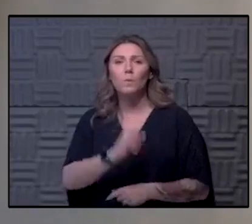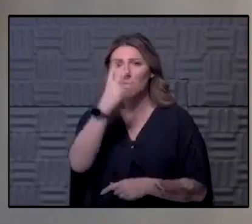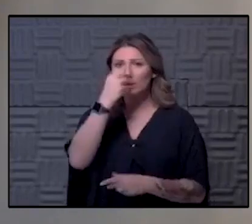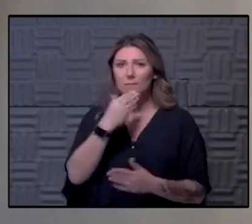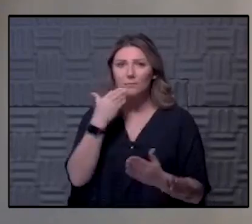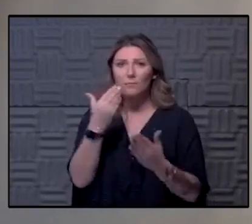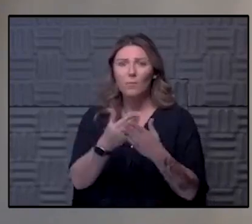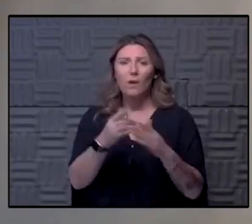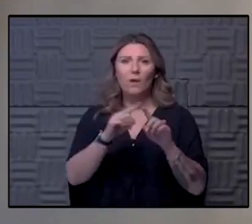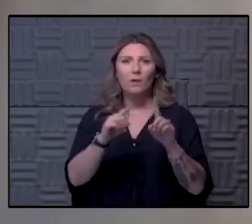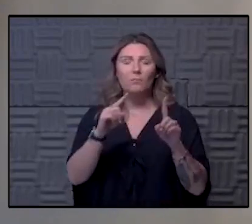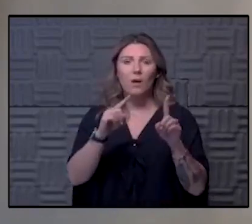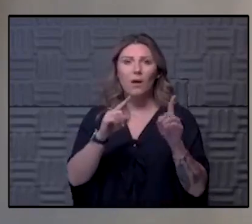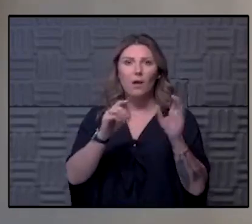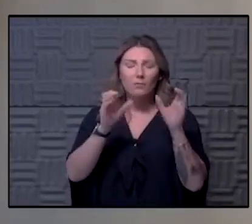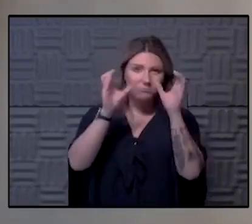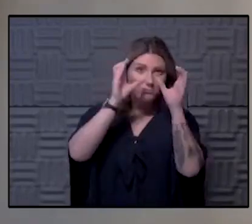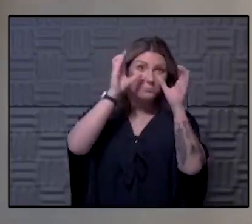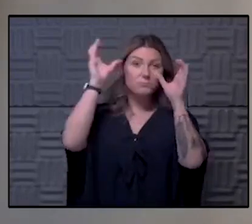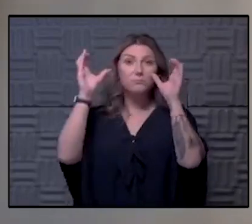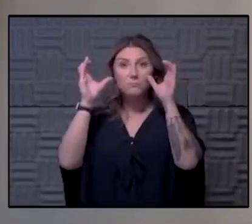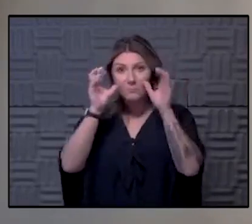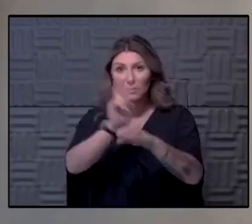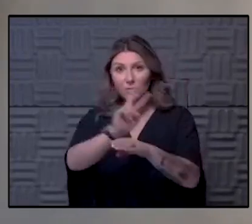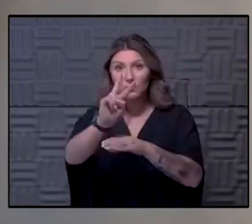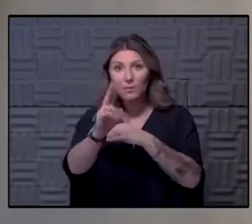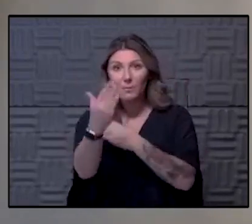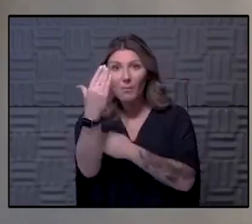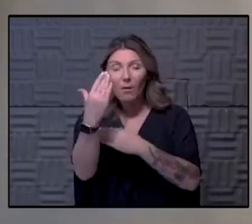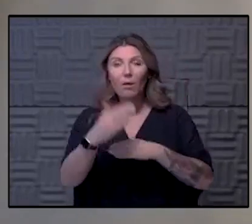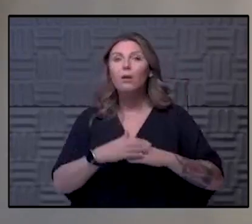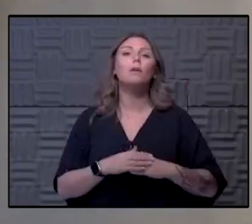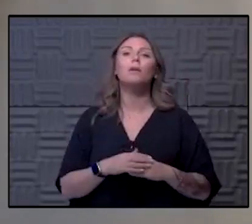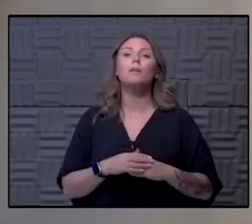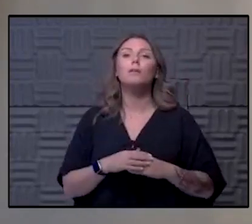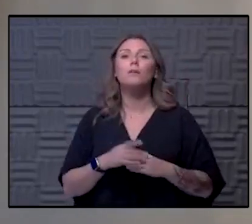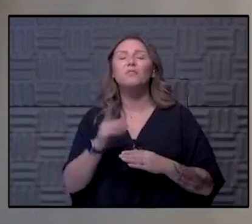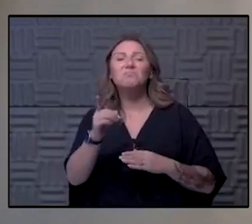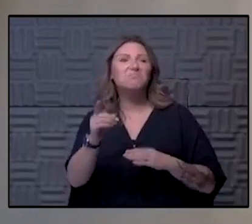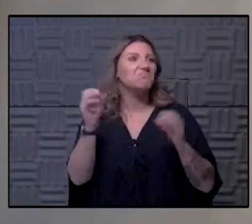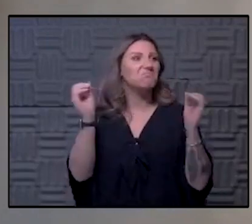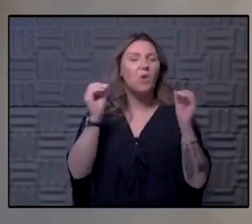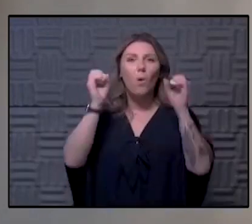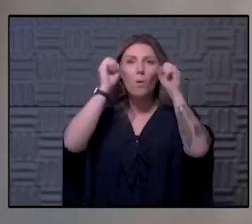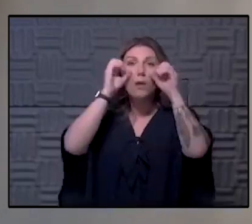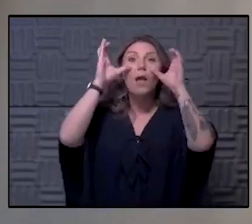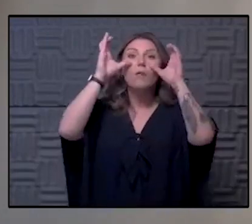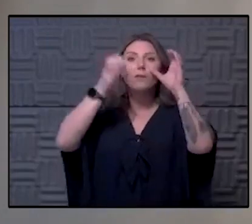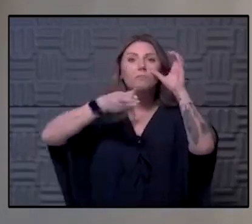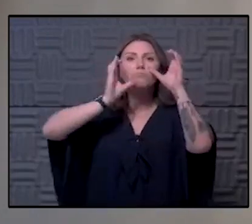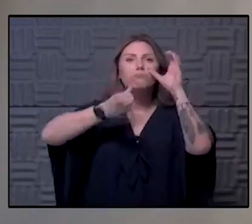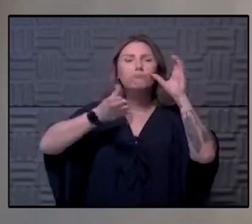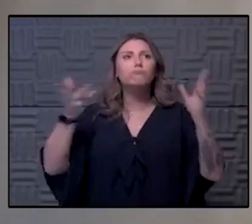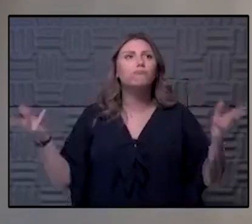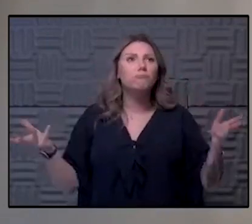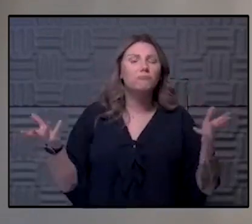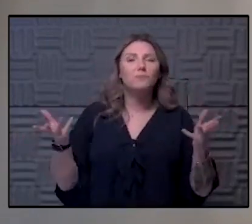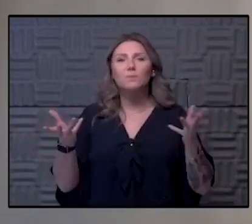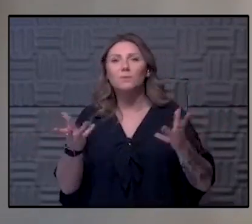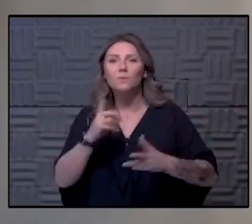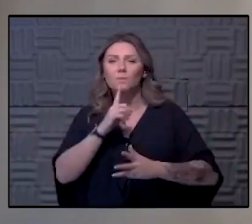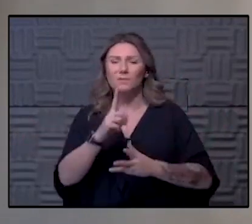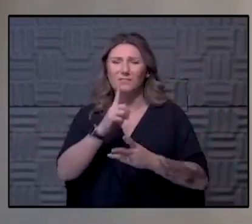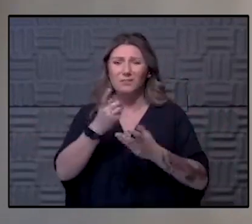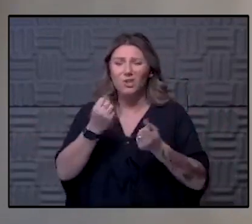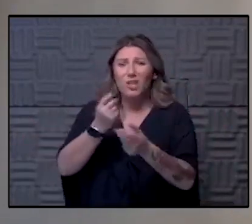well, but is wide awake at 2 a.m. He's takes very little caffeine. He's, really trying to